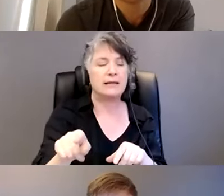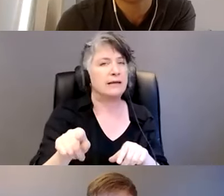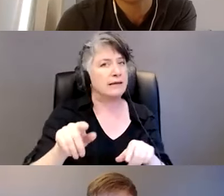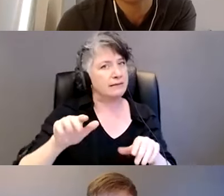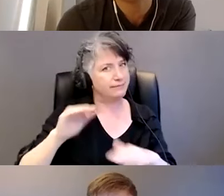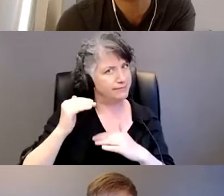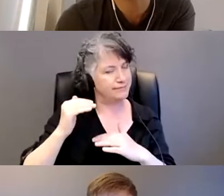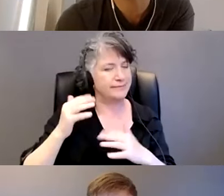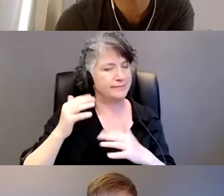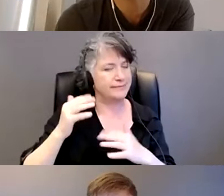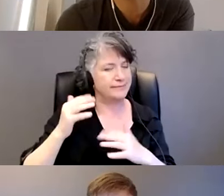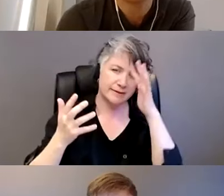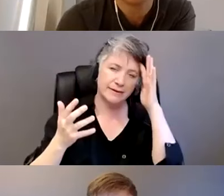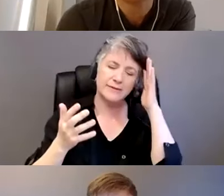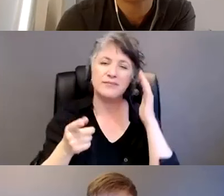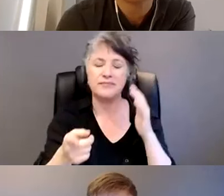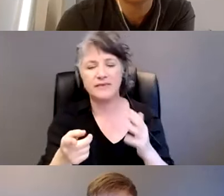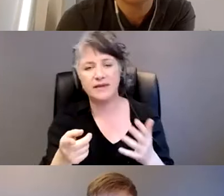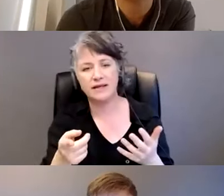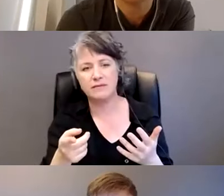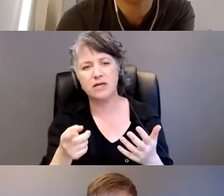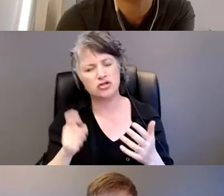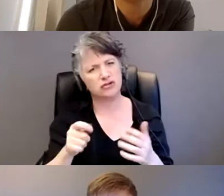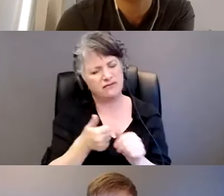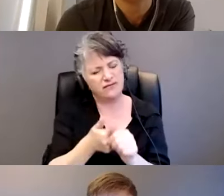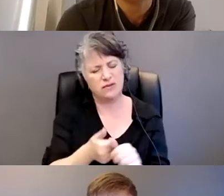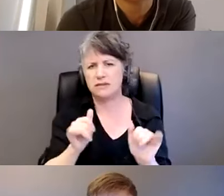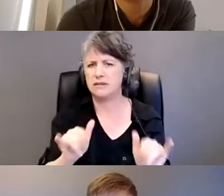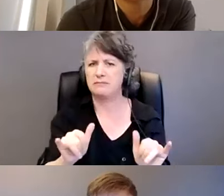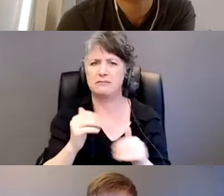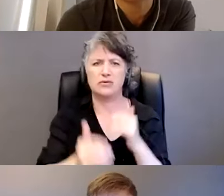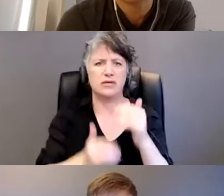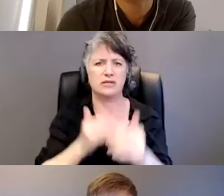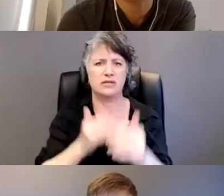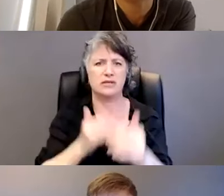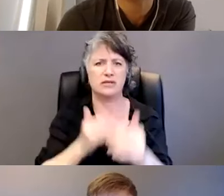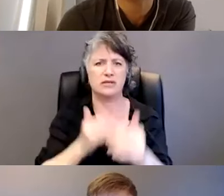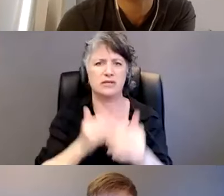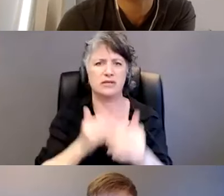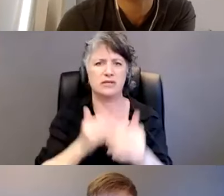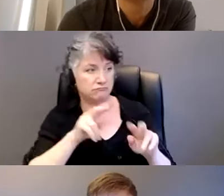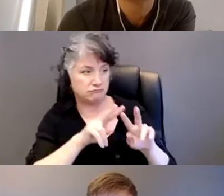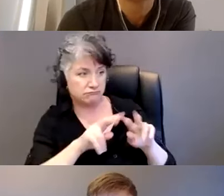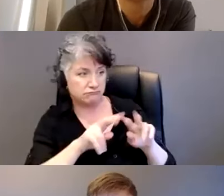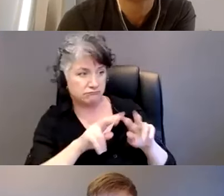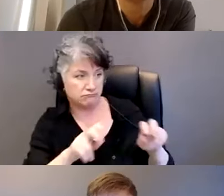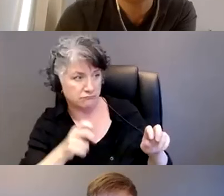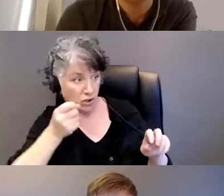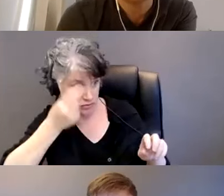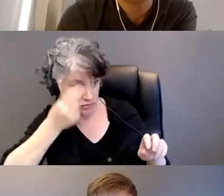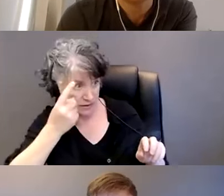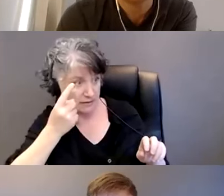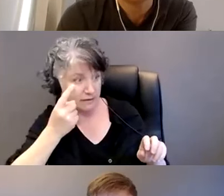But I think are supposed to go through the same types of process to assess understanding and appreciation. And